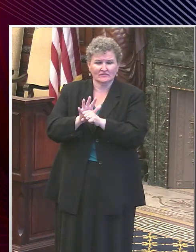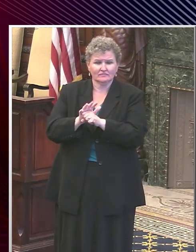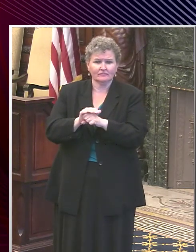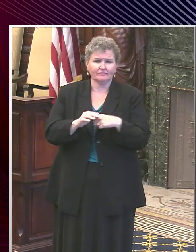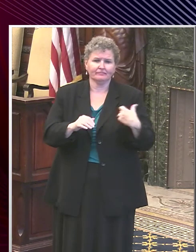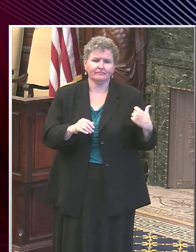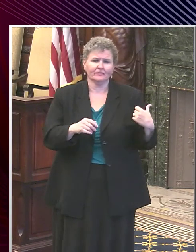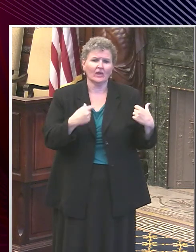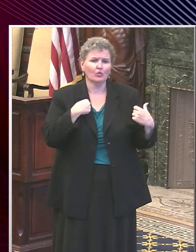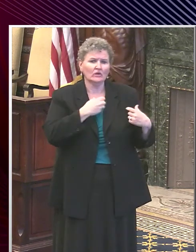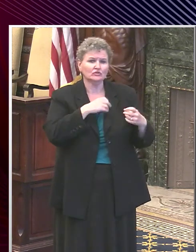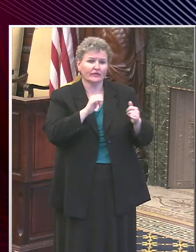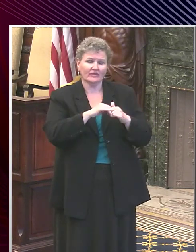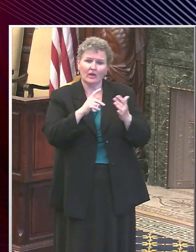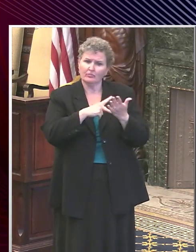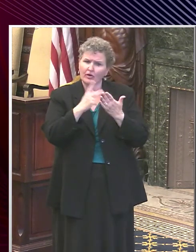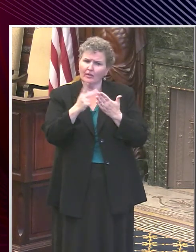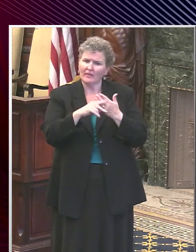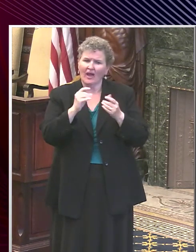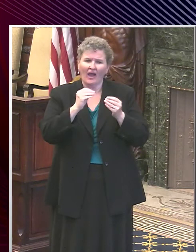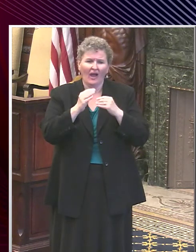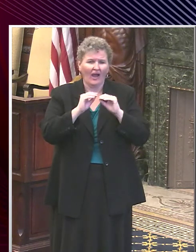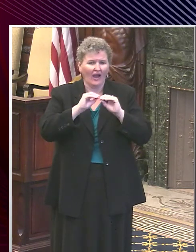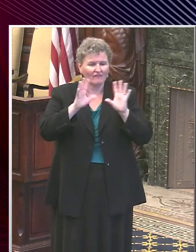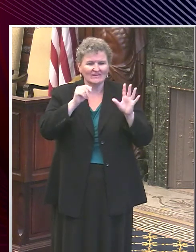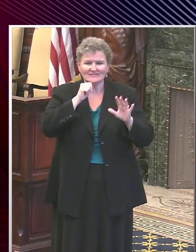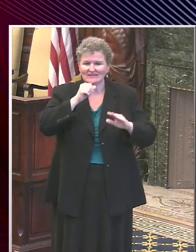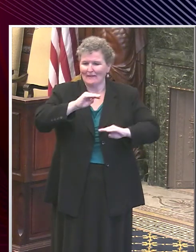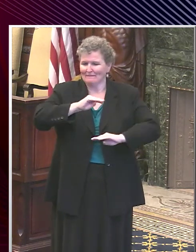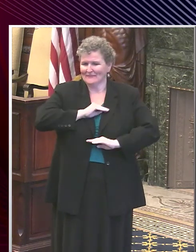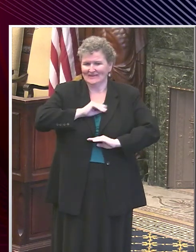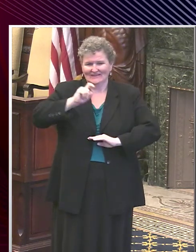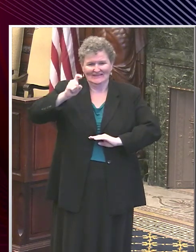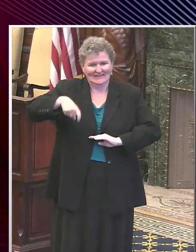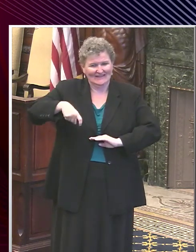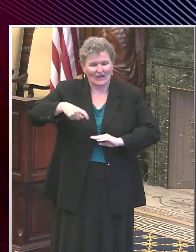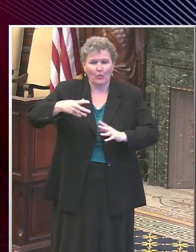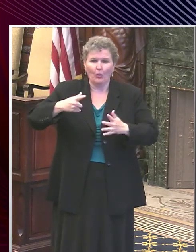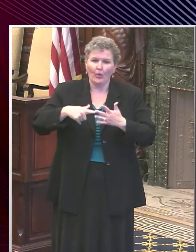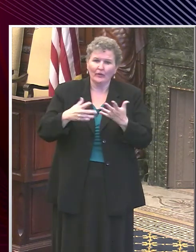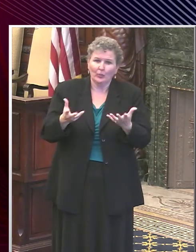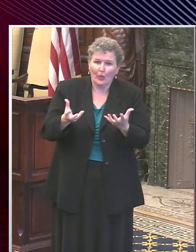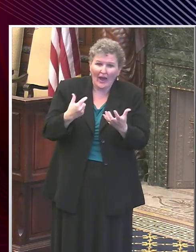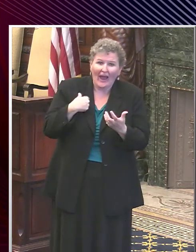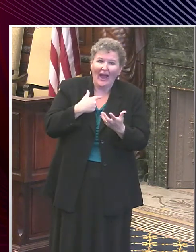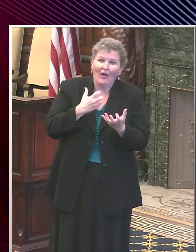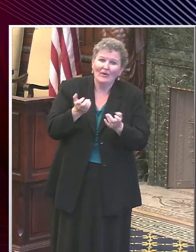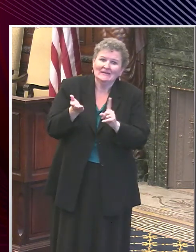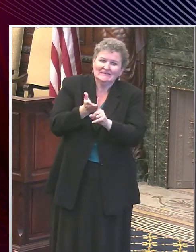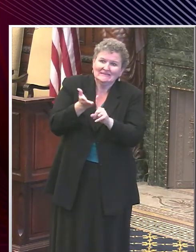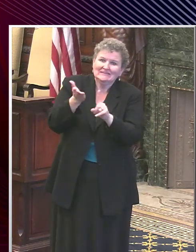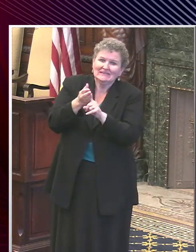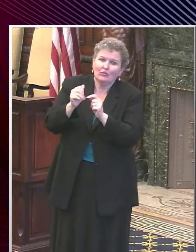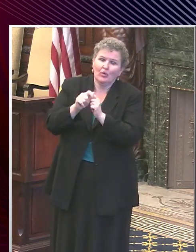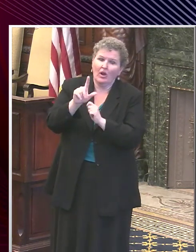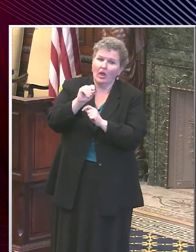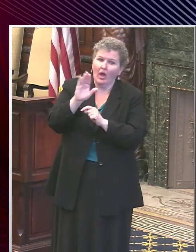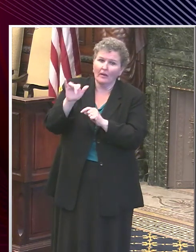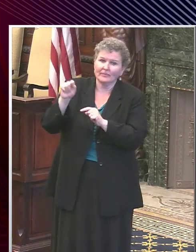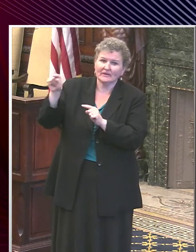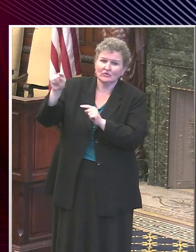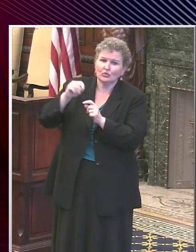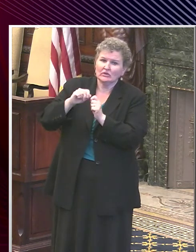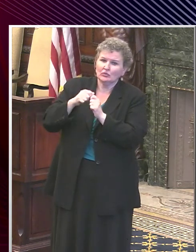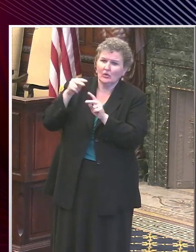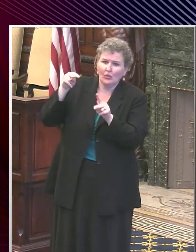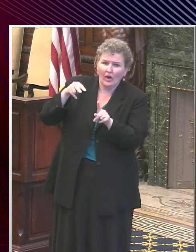it doesn't meet the need as much as we would like. We'll continue to lobby, through our contacts in Washington for additional help.